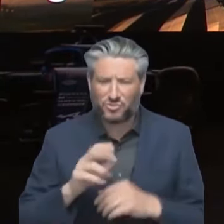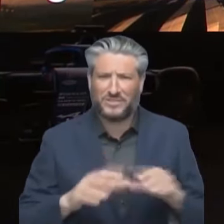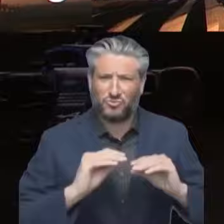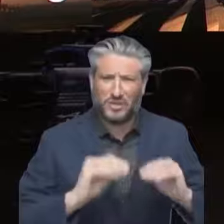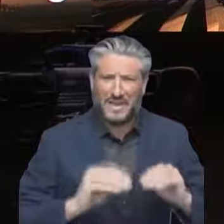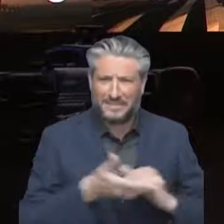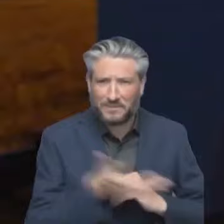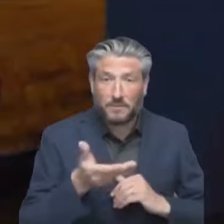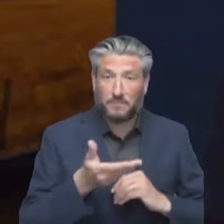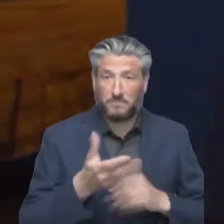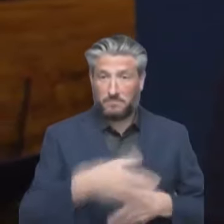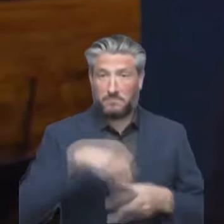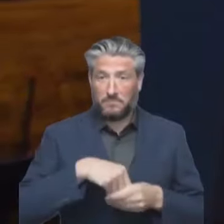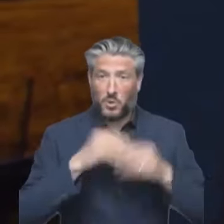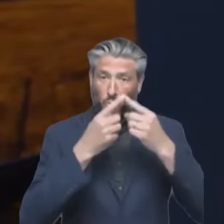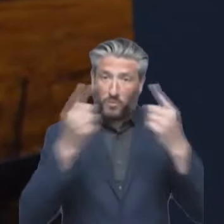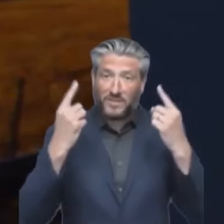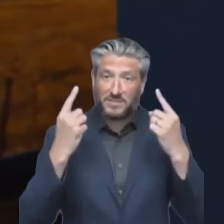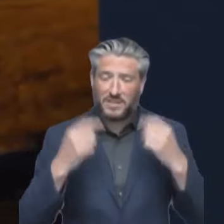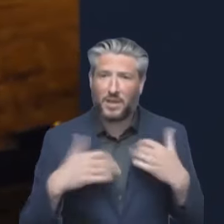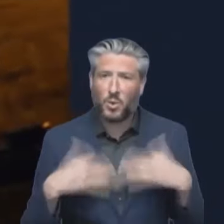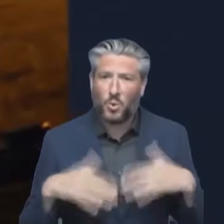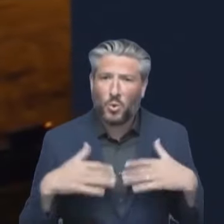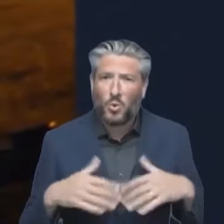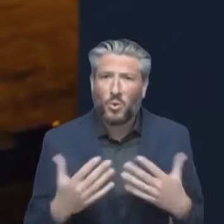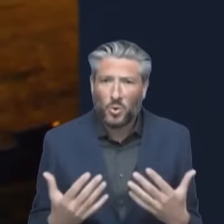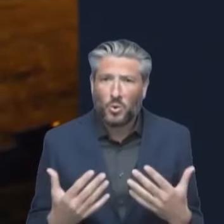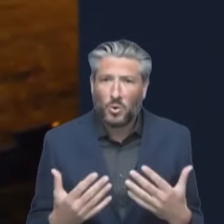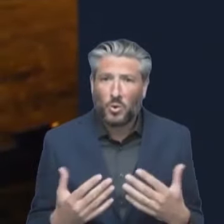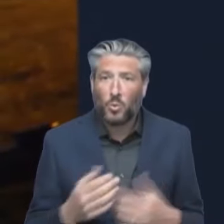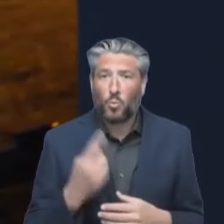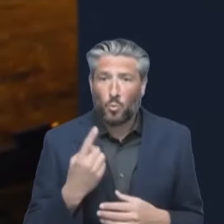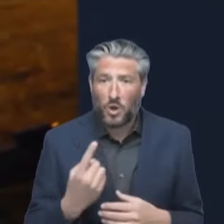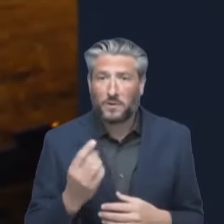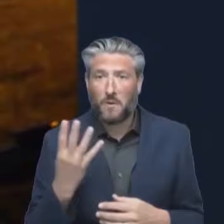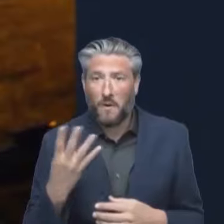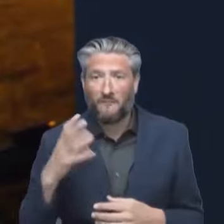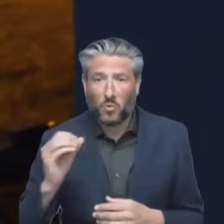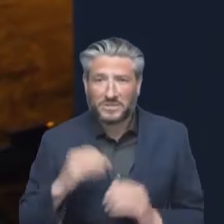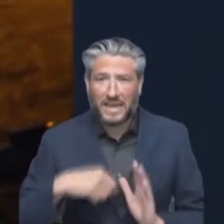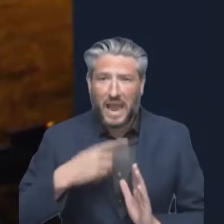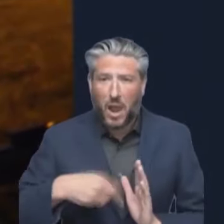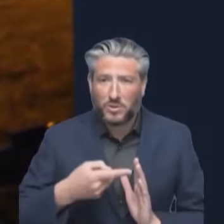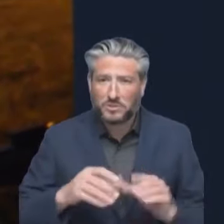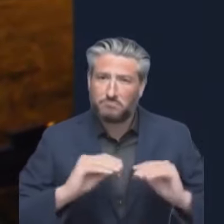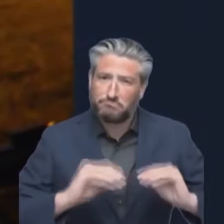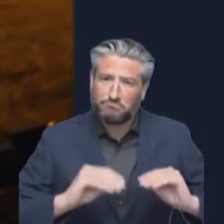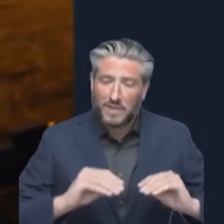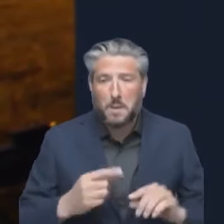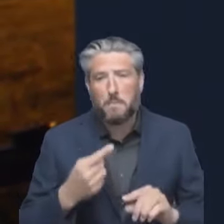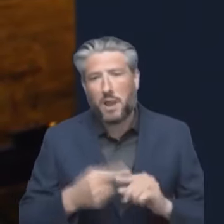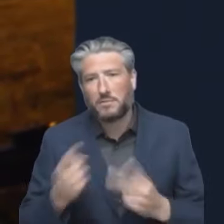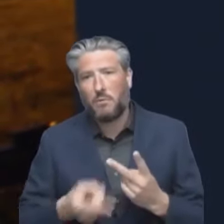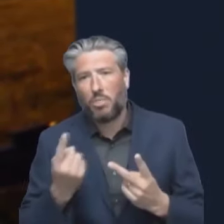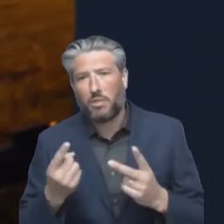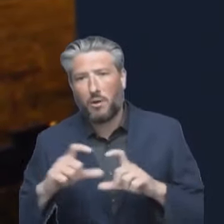models of 120 to 140 hours will be pooled with other players like Valeo. And our Renault